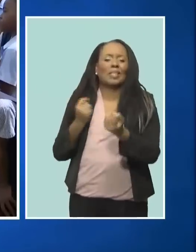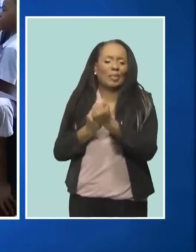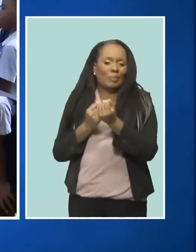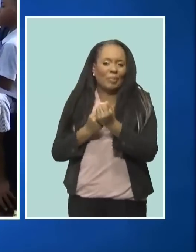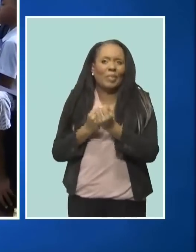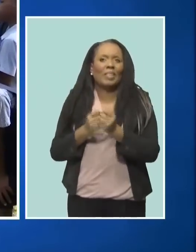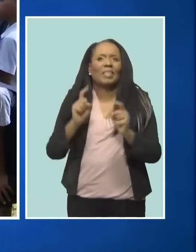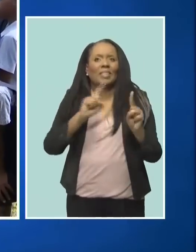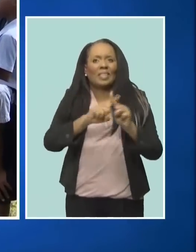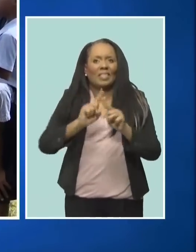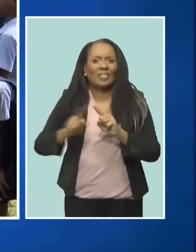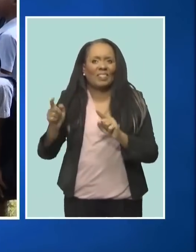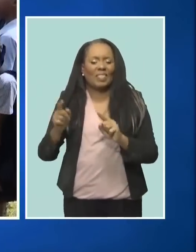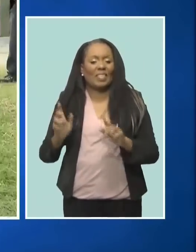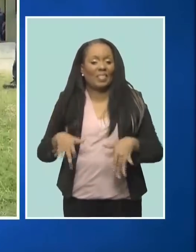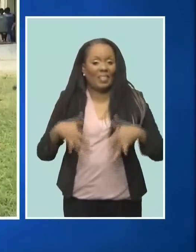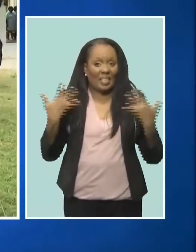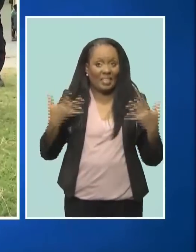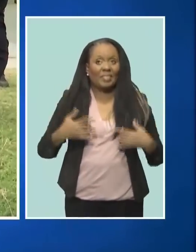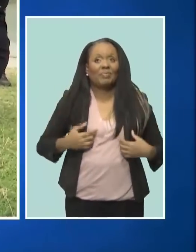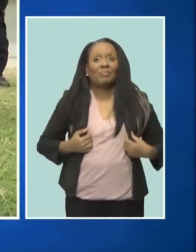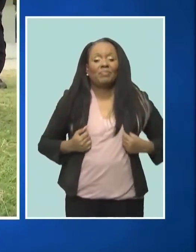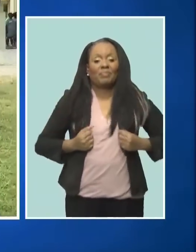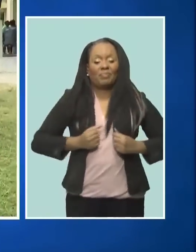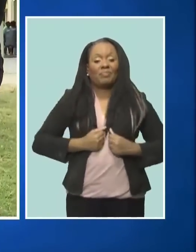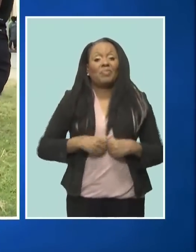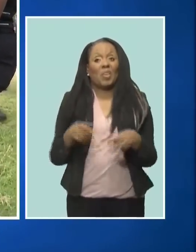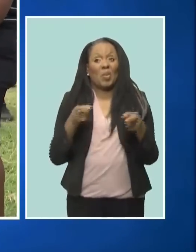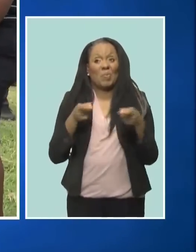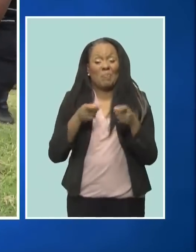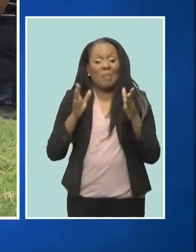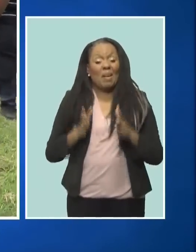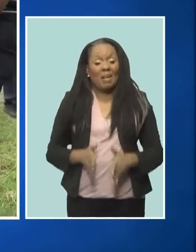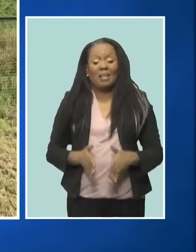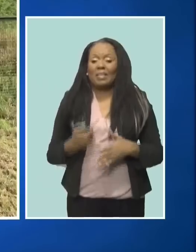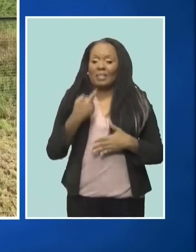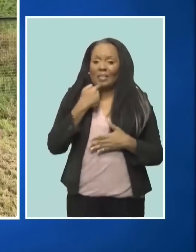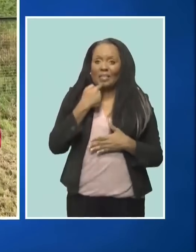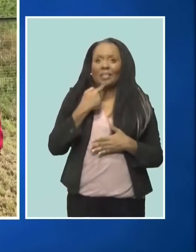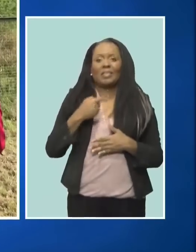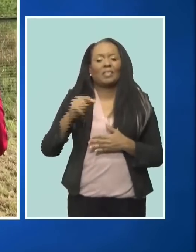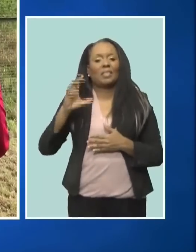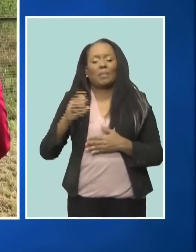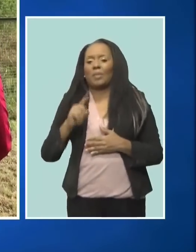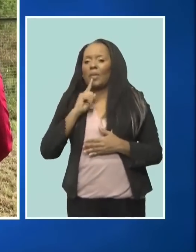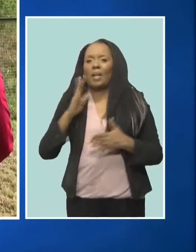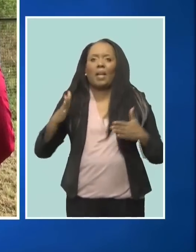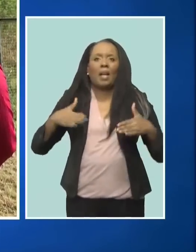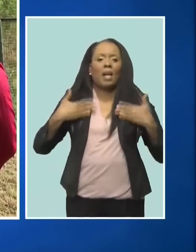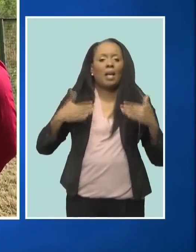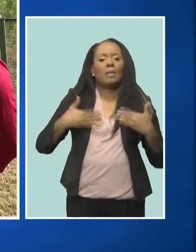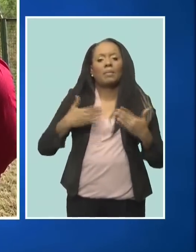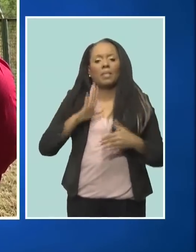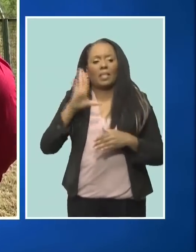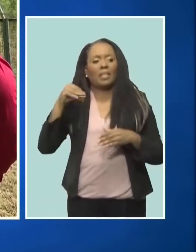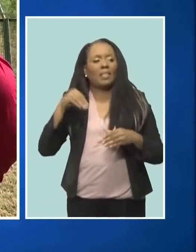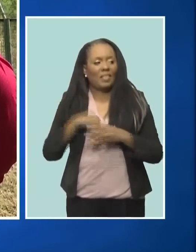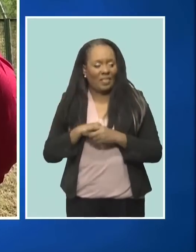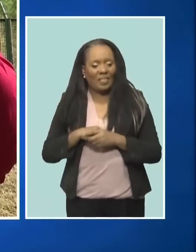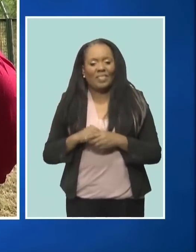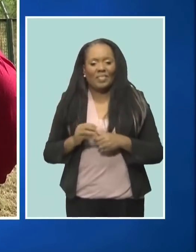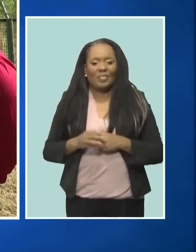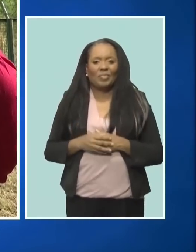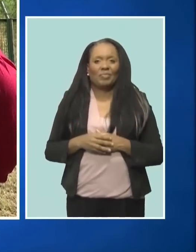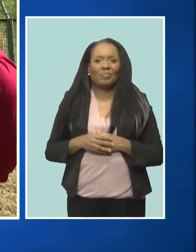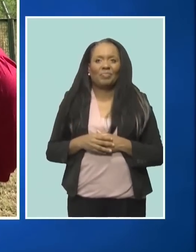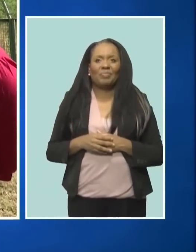several events. Operations Manager Crystalline Ali Clark says the company is pleased to be a part of the initiative.